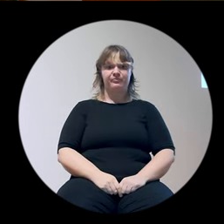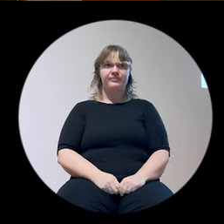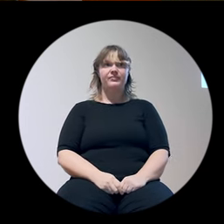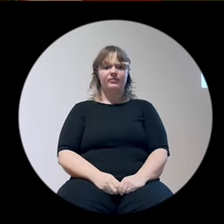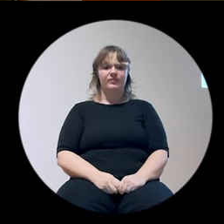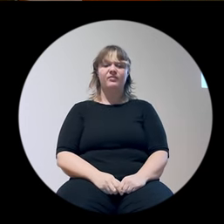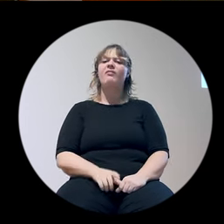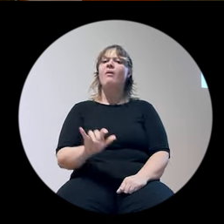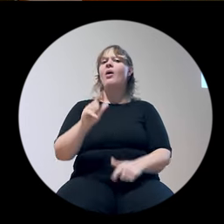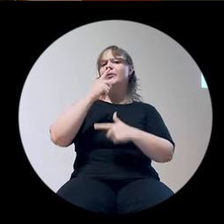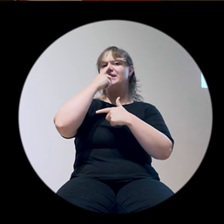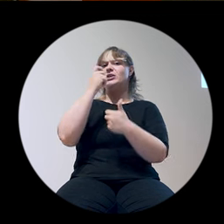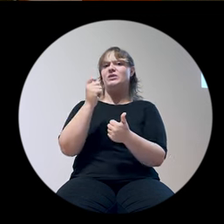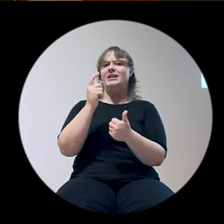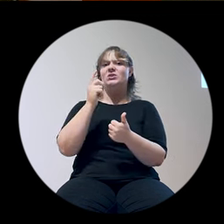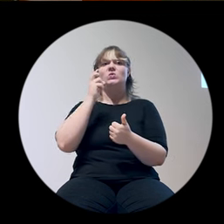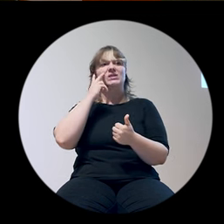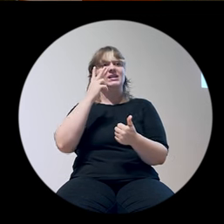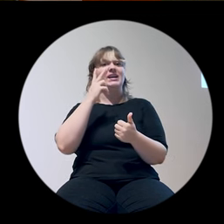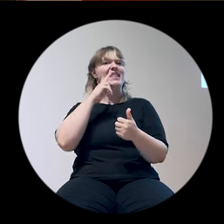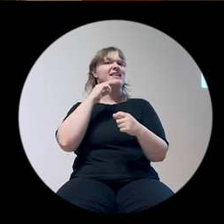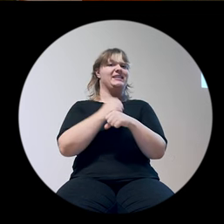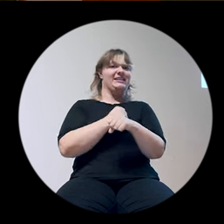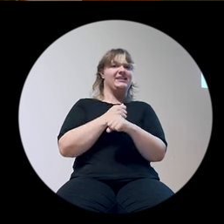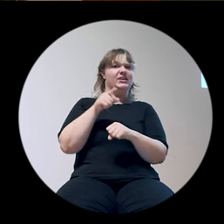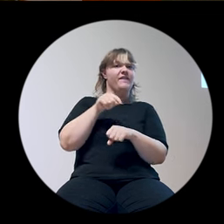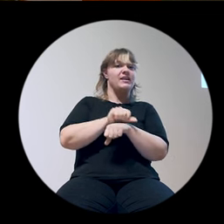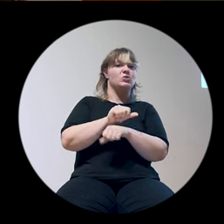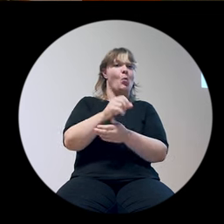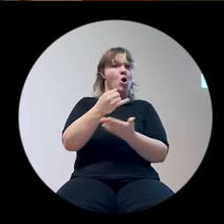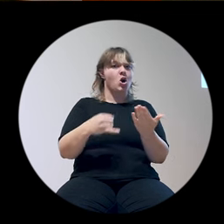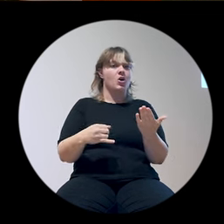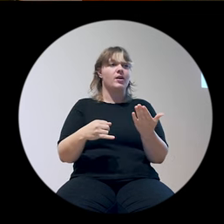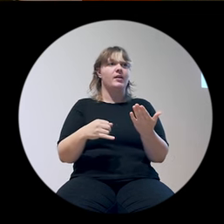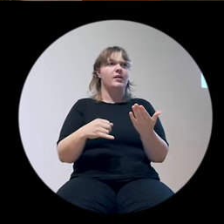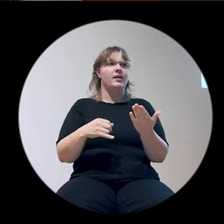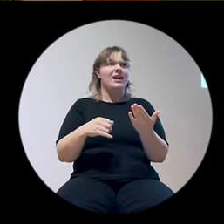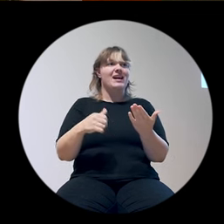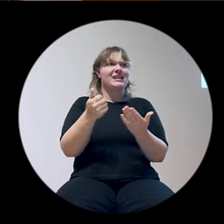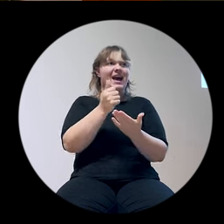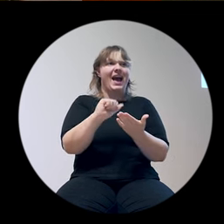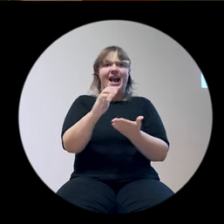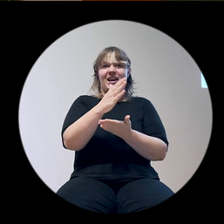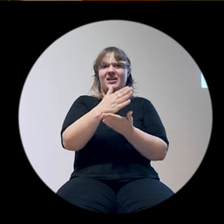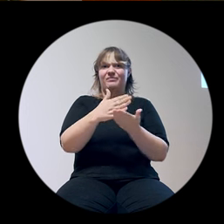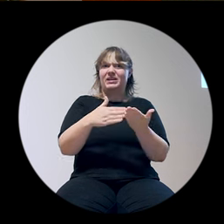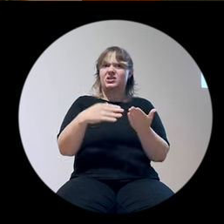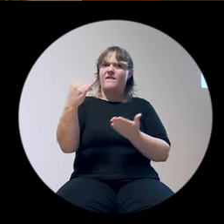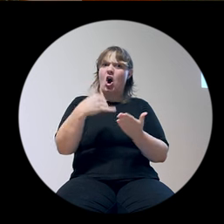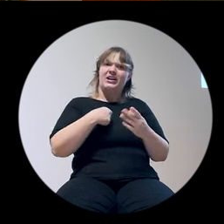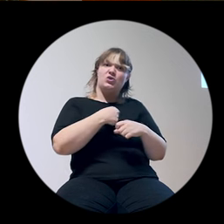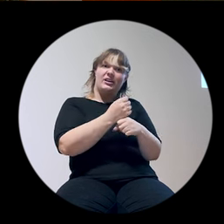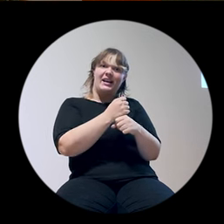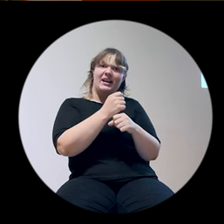It was interesting to see the statistics of this work. As any piece of work is created, it